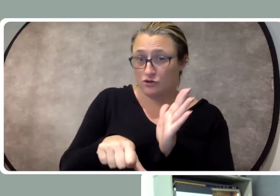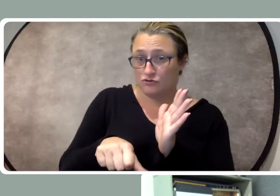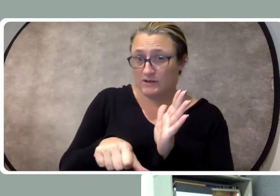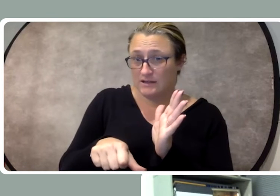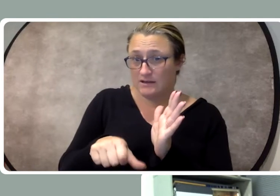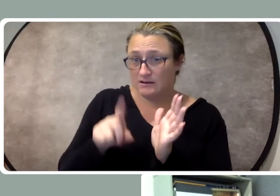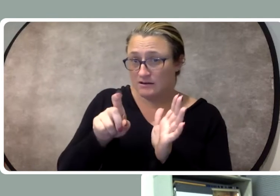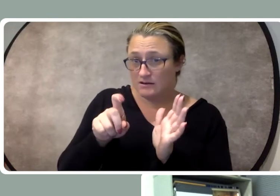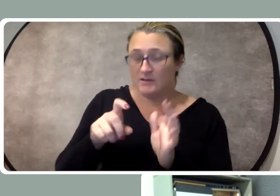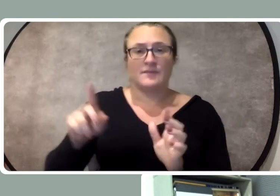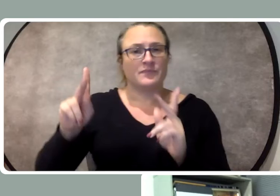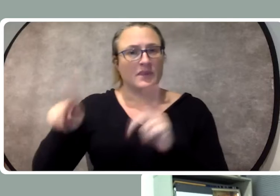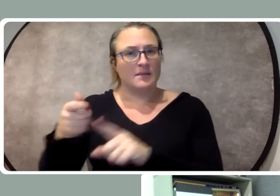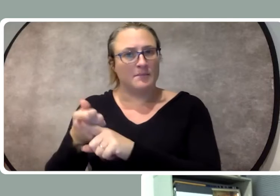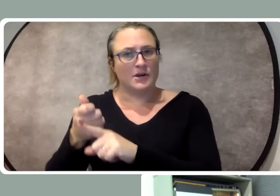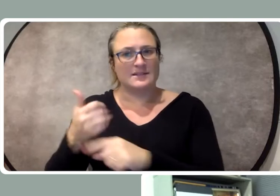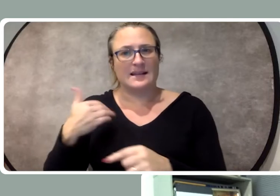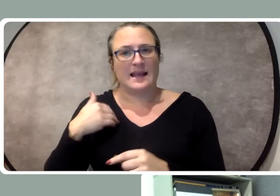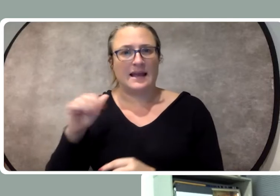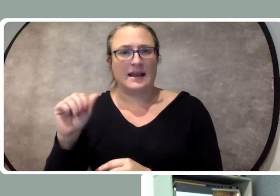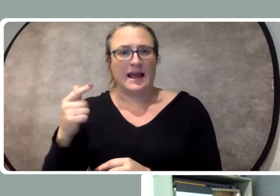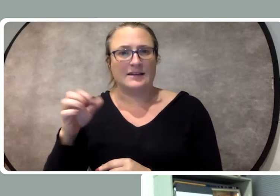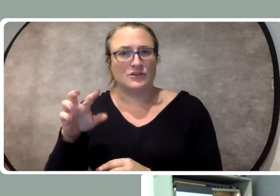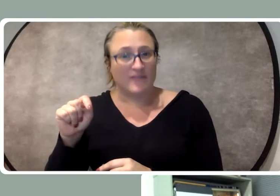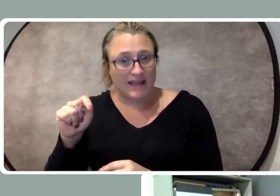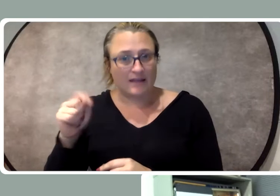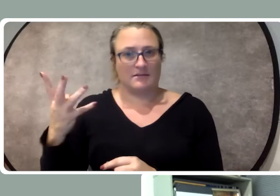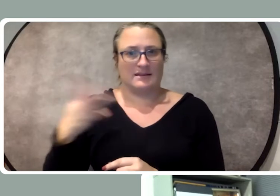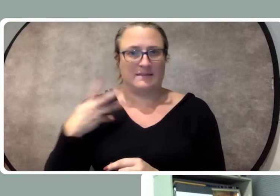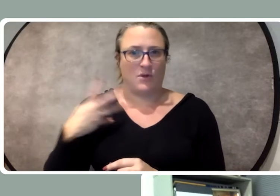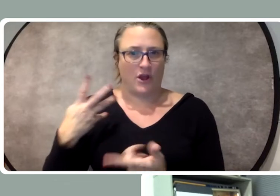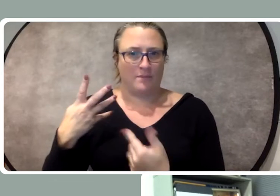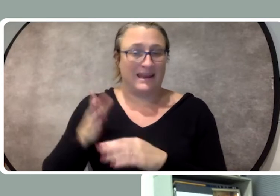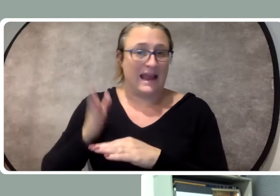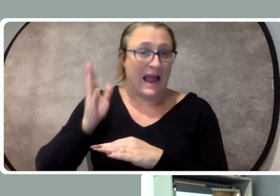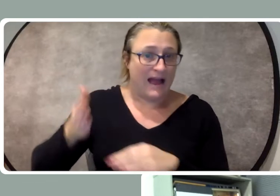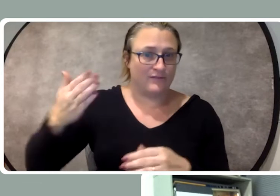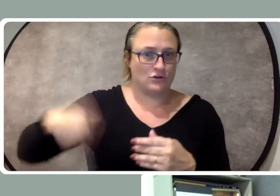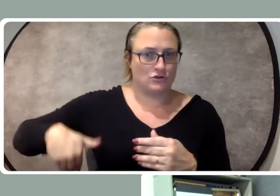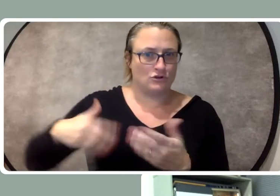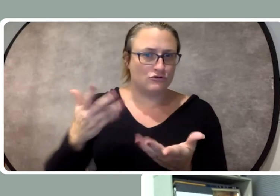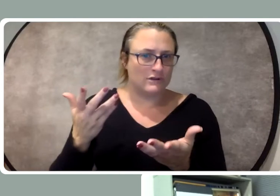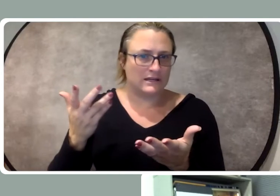had adjuvant chemotherapy, so had the chemotherapy after surgery.